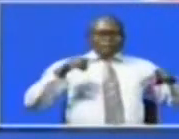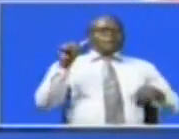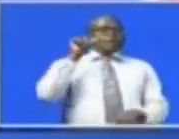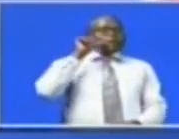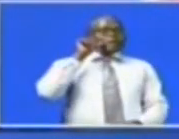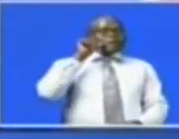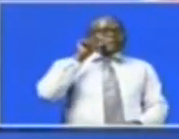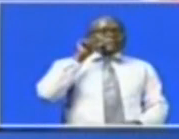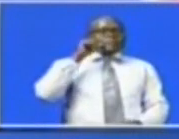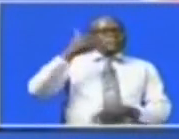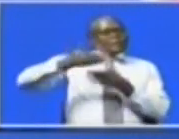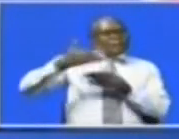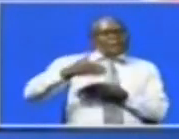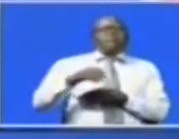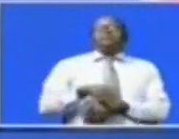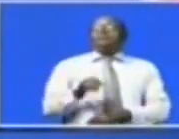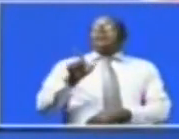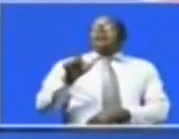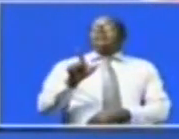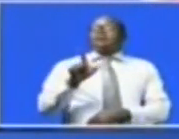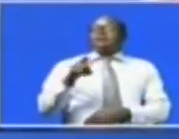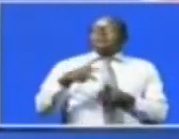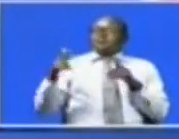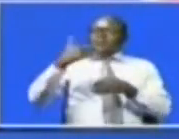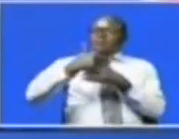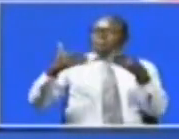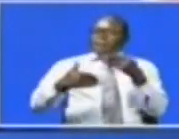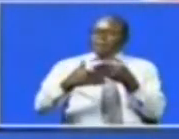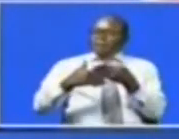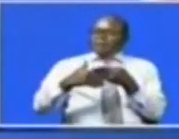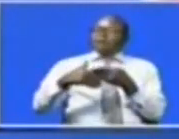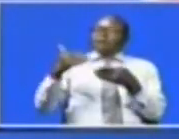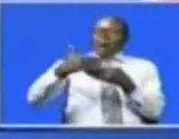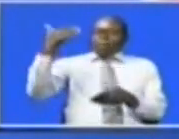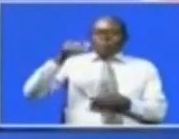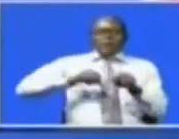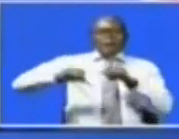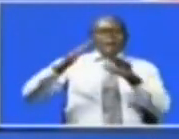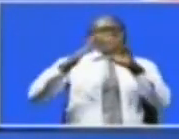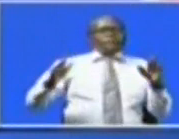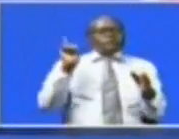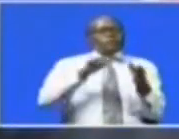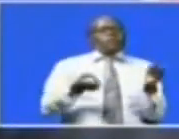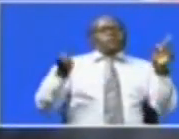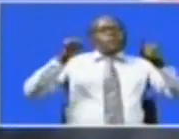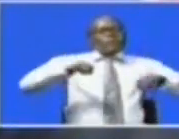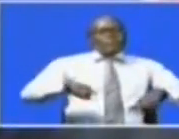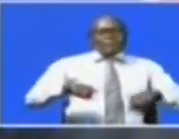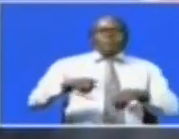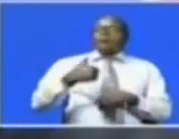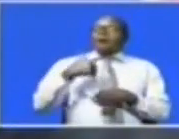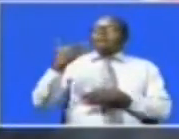today, let's say in the neighborhood of Leicester, and you start building a wall around your house, what would happen? You will